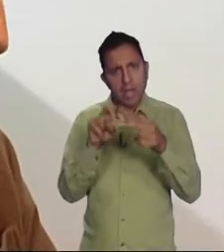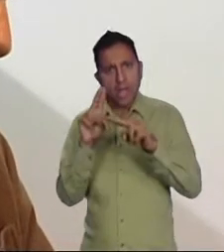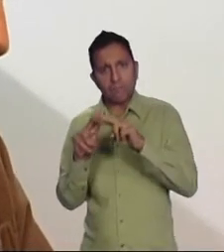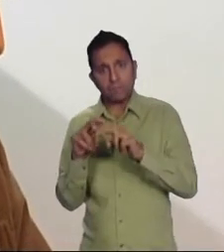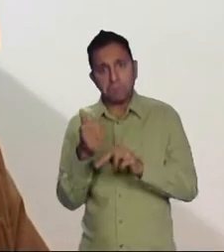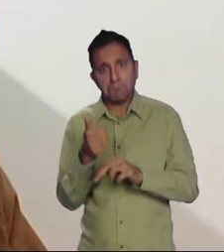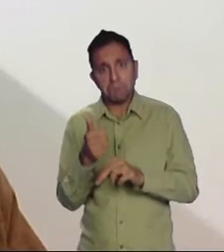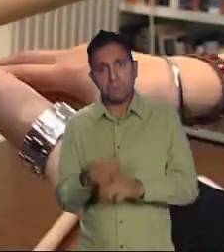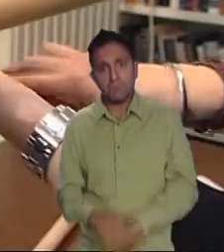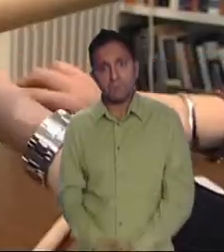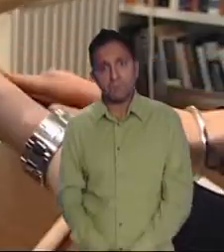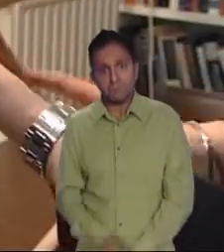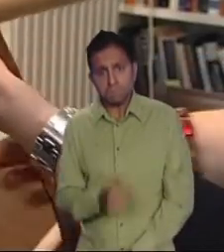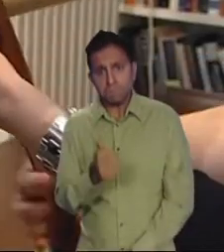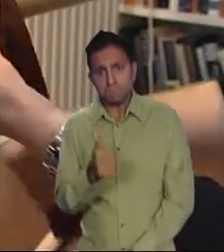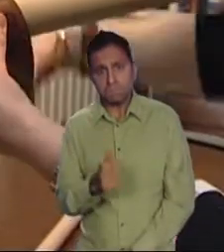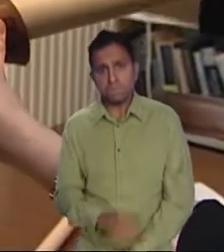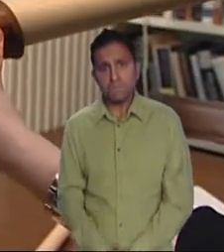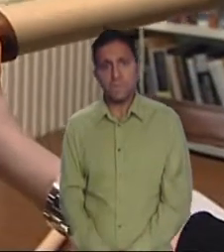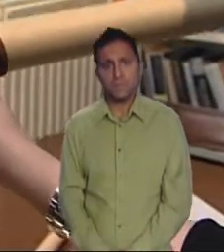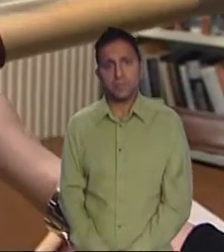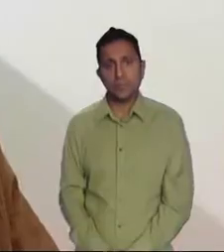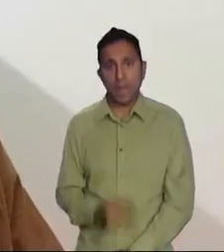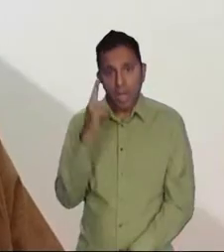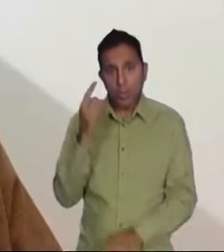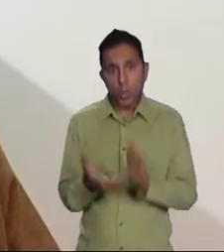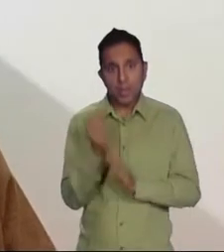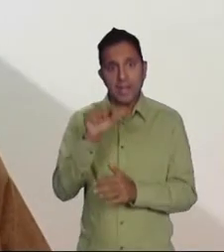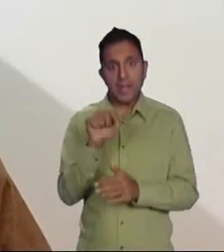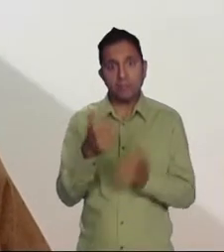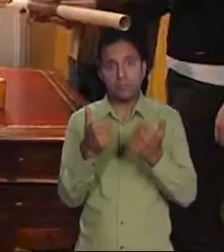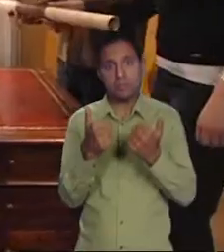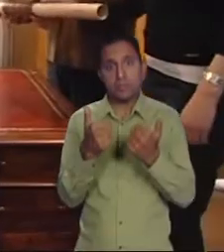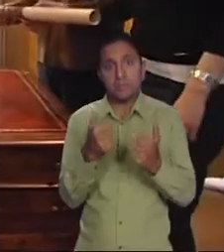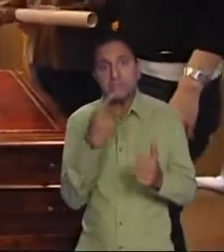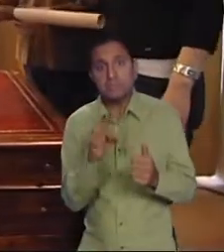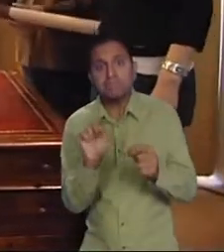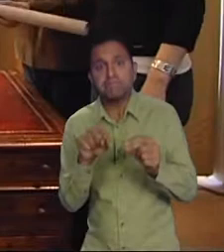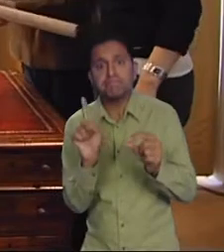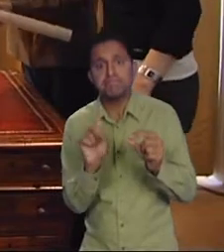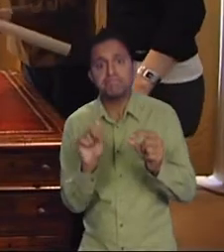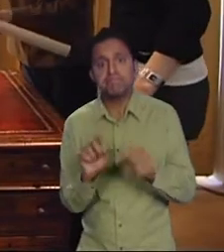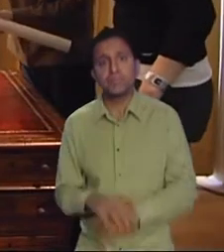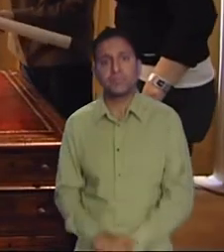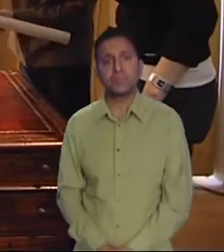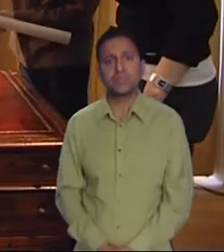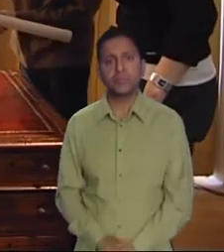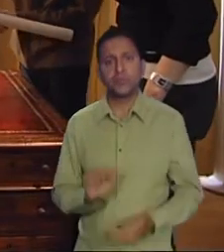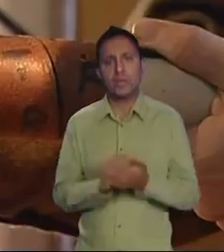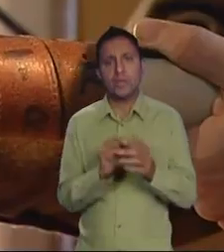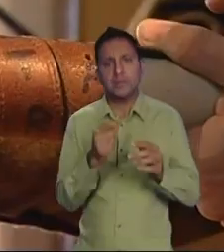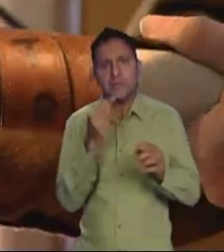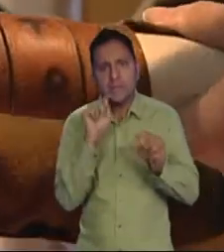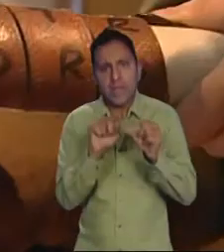LEF. This has got to be it. We've got it here. What does it say? It